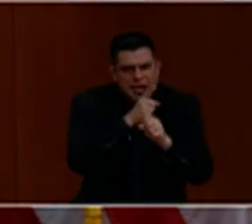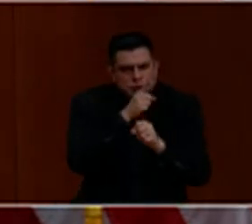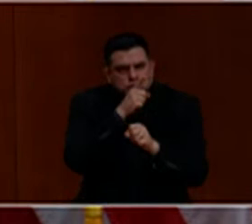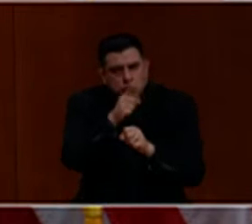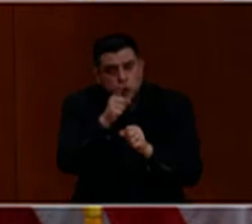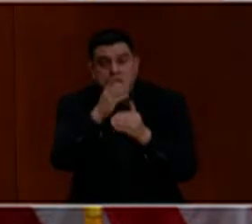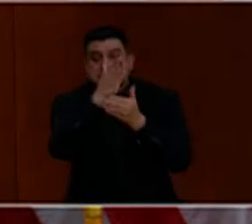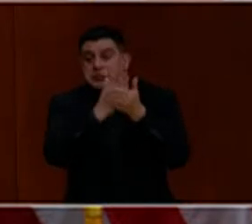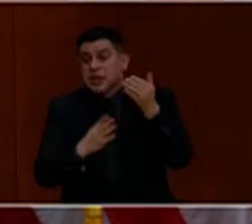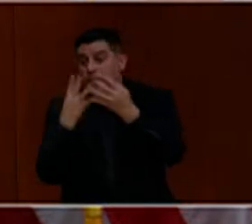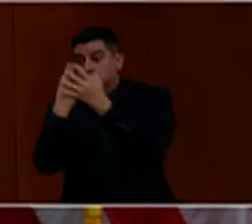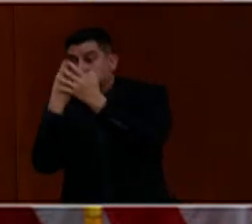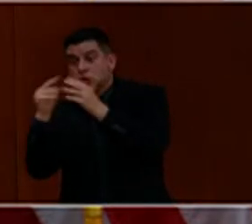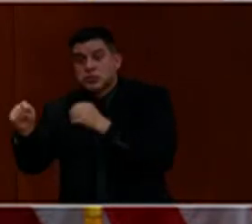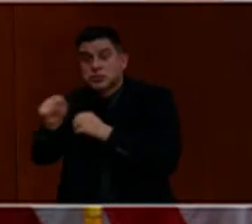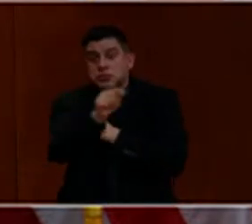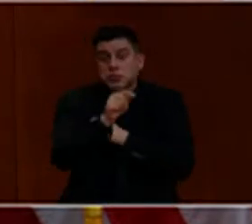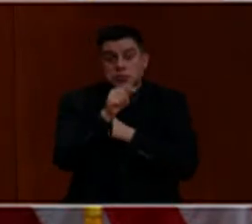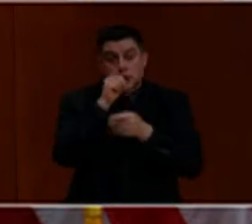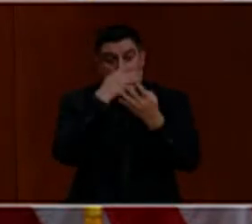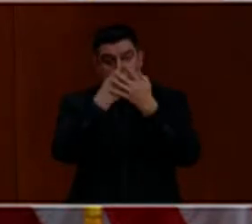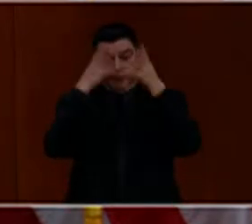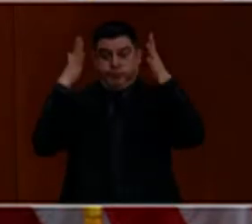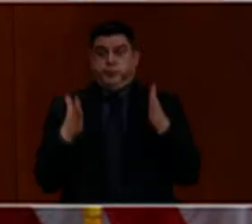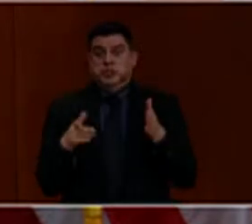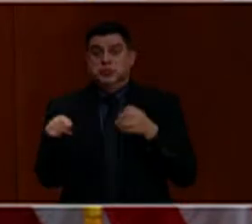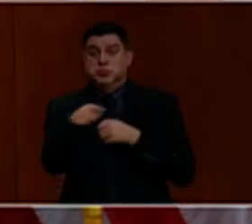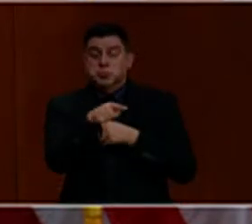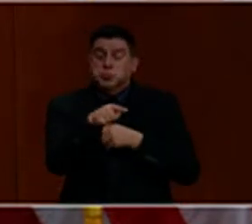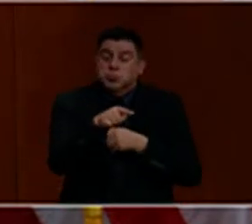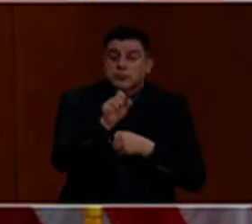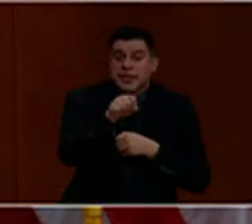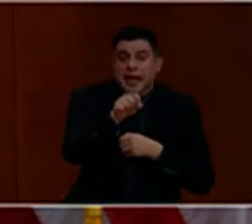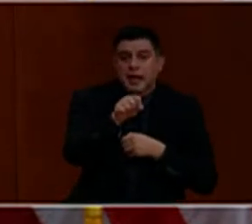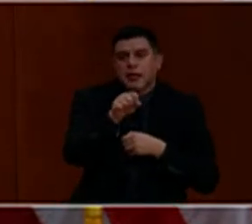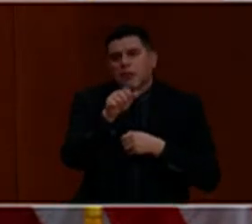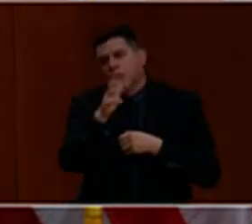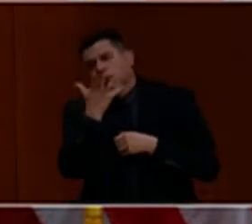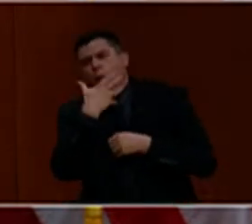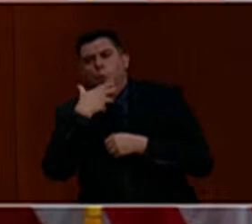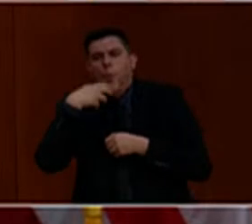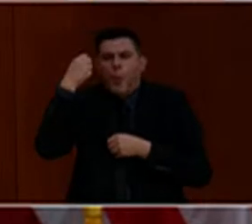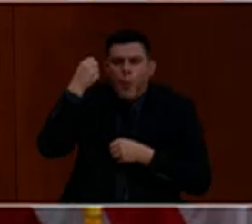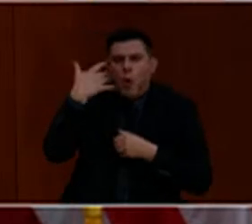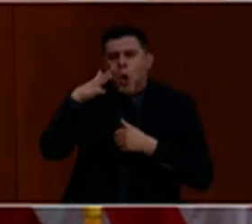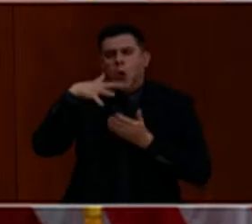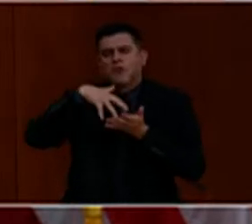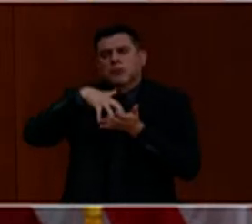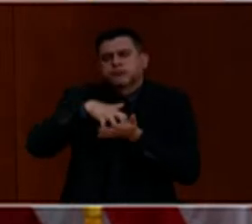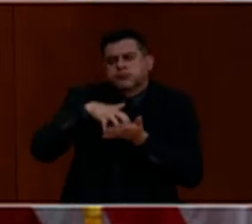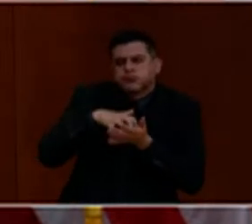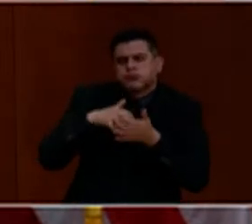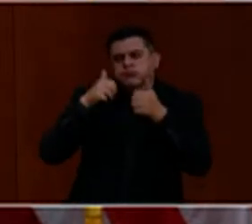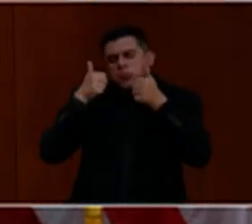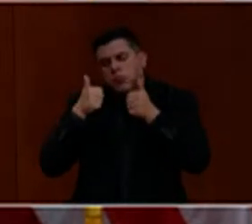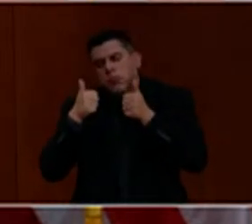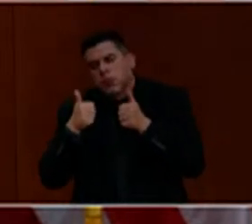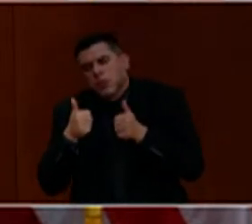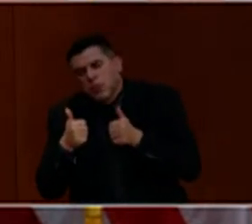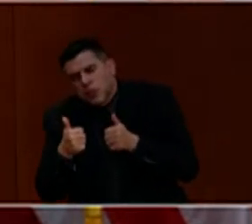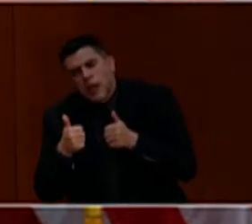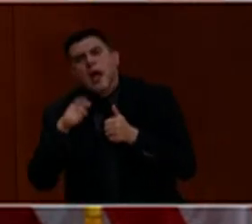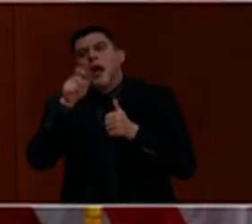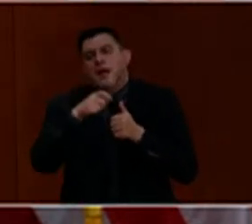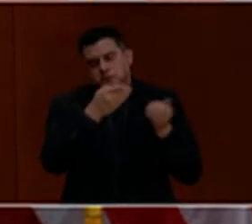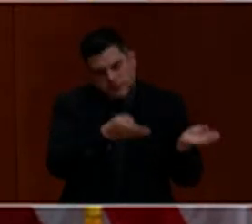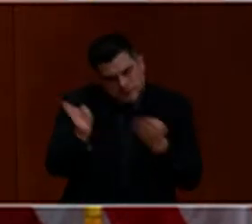who, particularly some of the ones that were very elderly with health conditions, end up hospitalized. We have lost some folks.